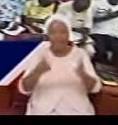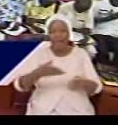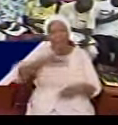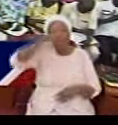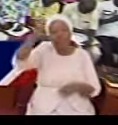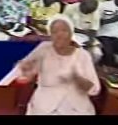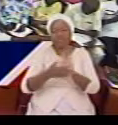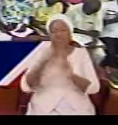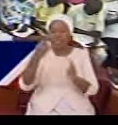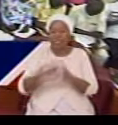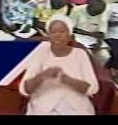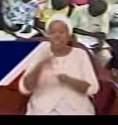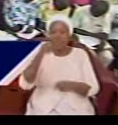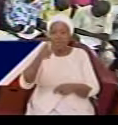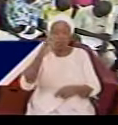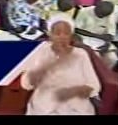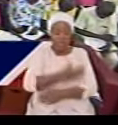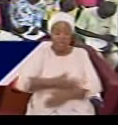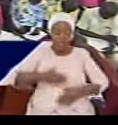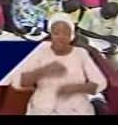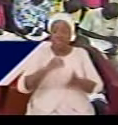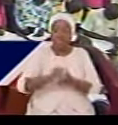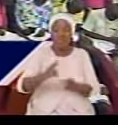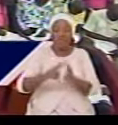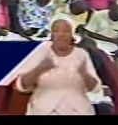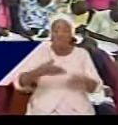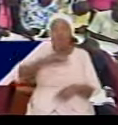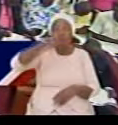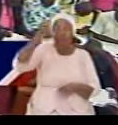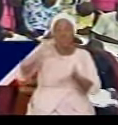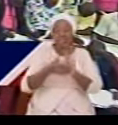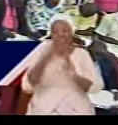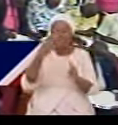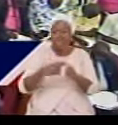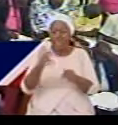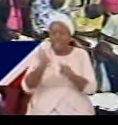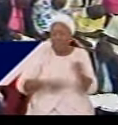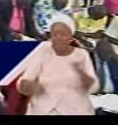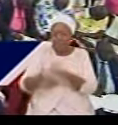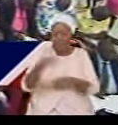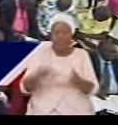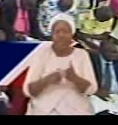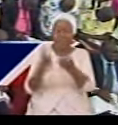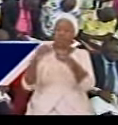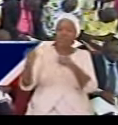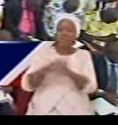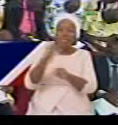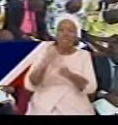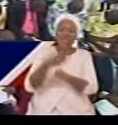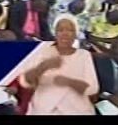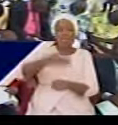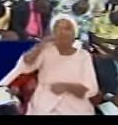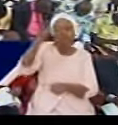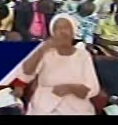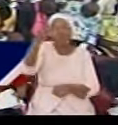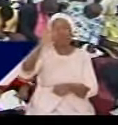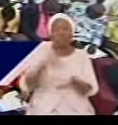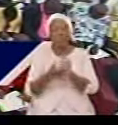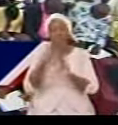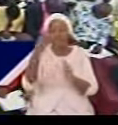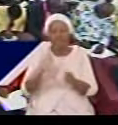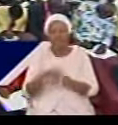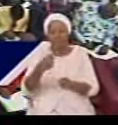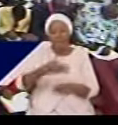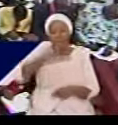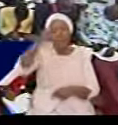will enjoy the very best. Every day of this coming year, the best of God. The